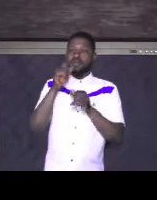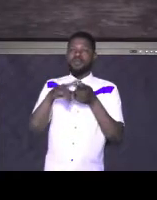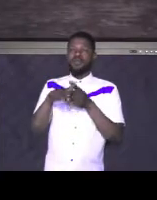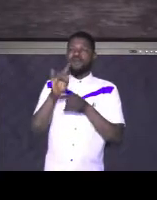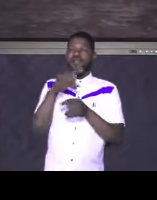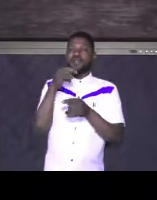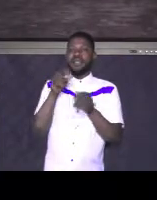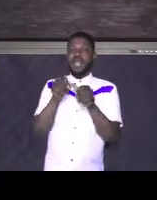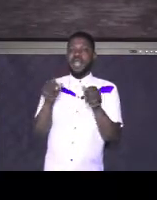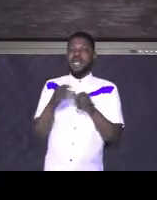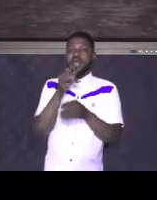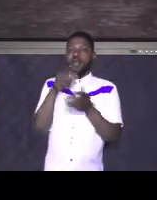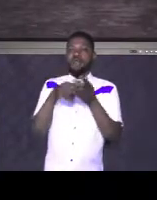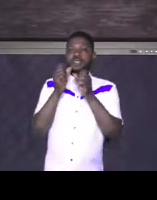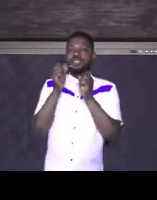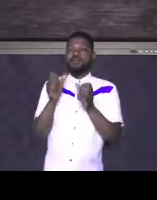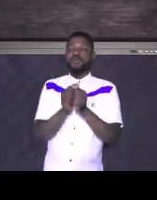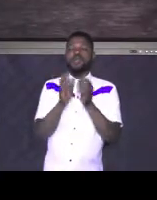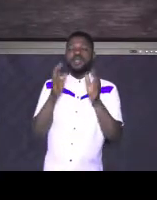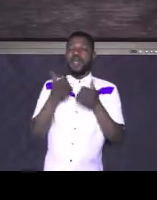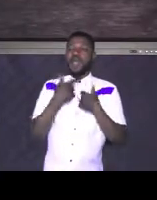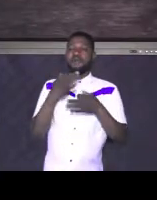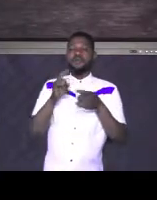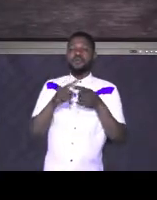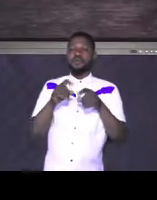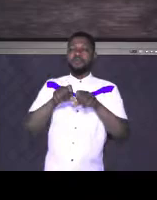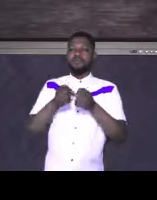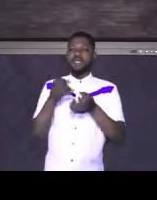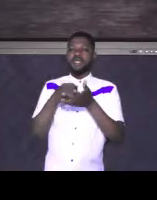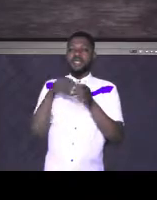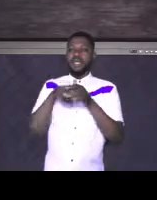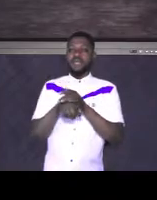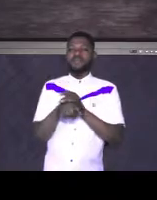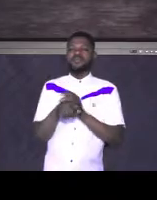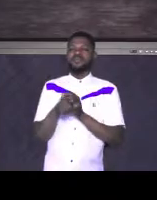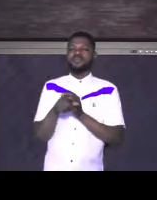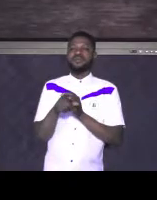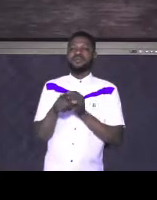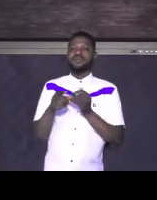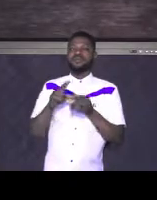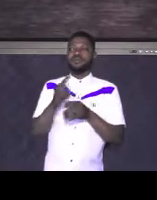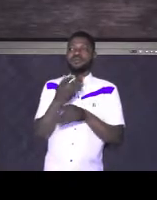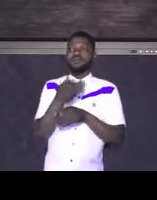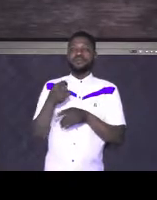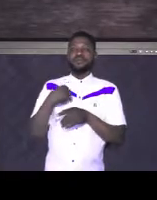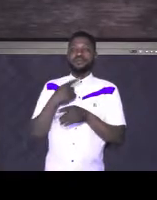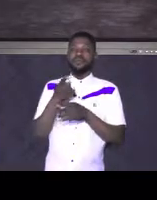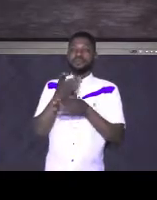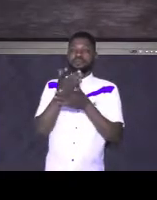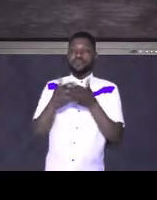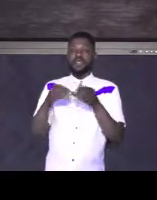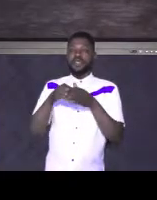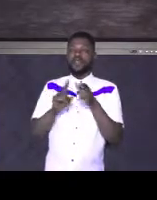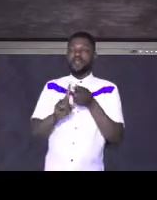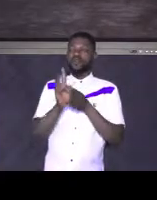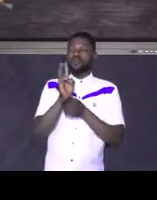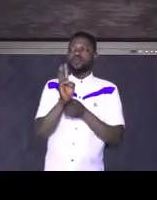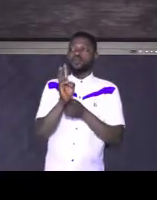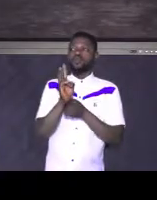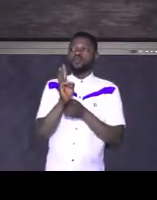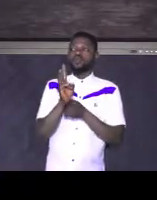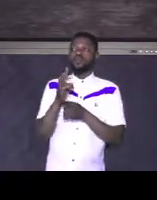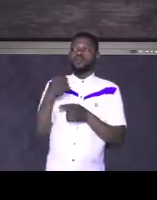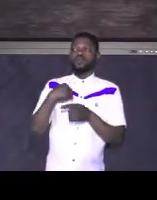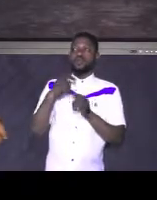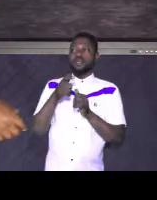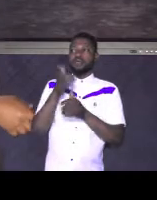the area of this trapezoid without having to break it down into simple shapes. Let us begin. First thing we do is that we'll partition it into two.